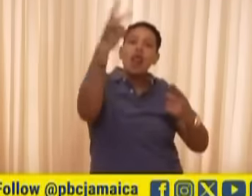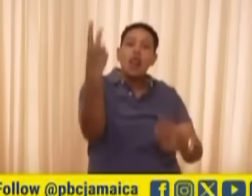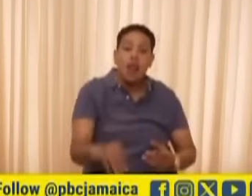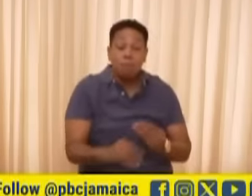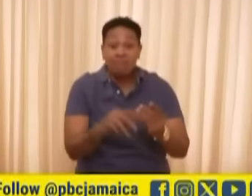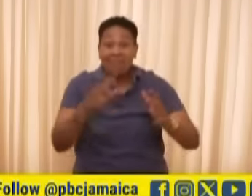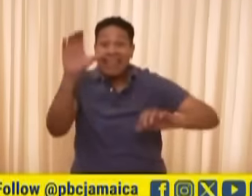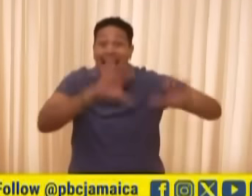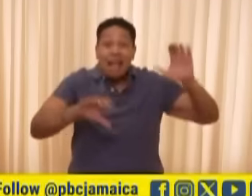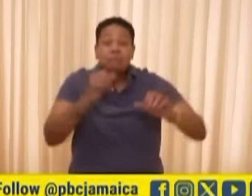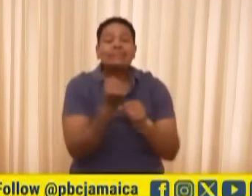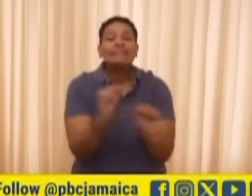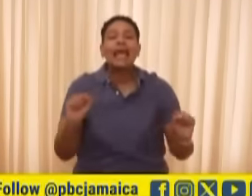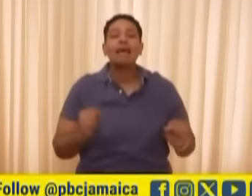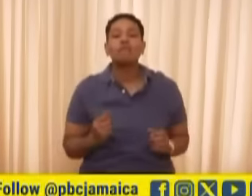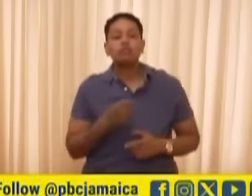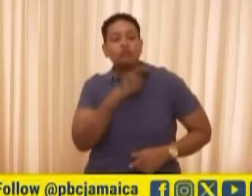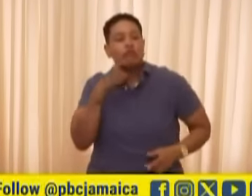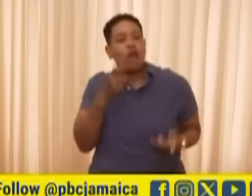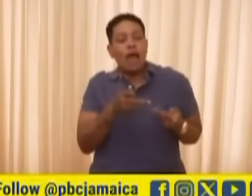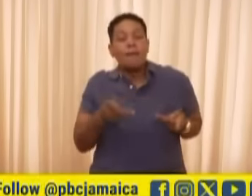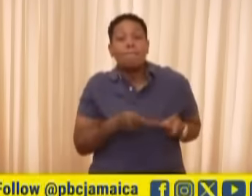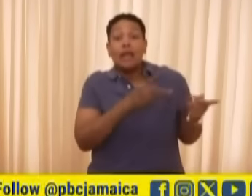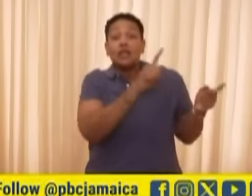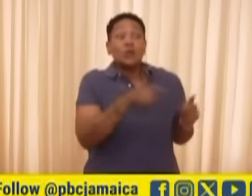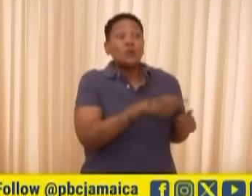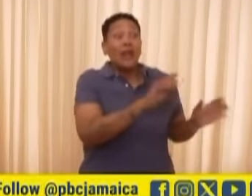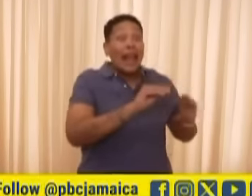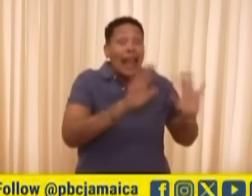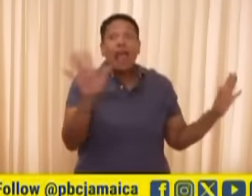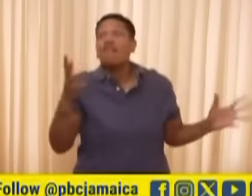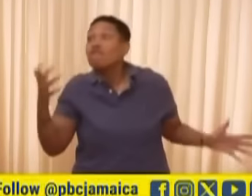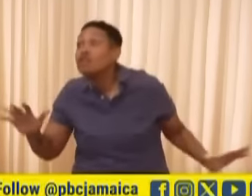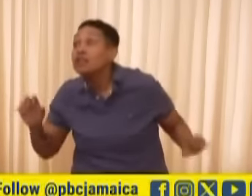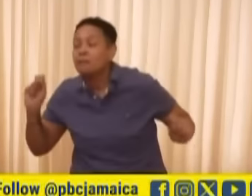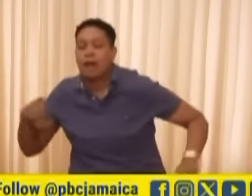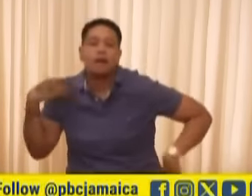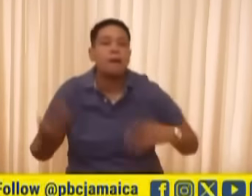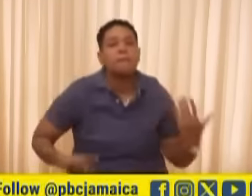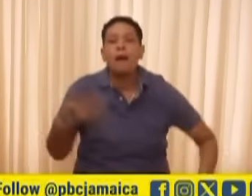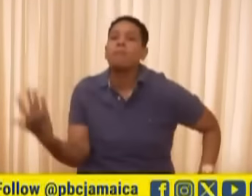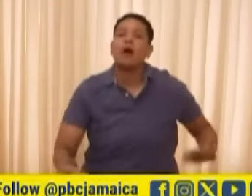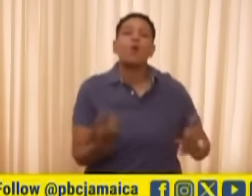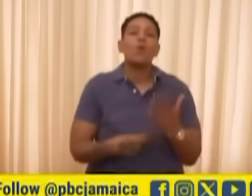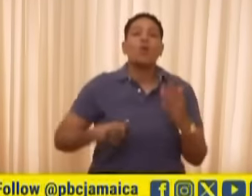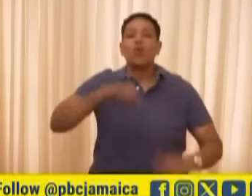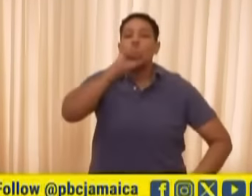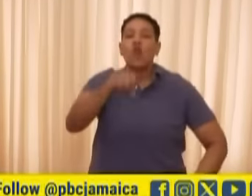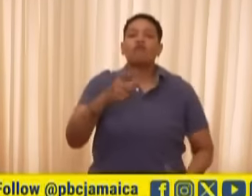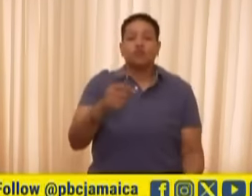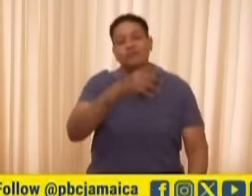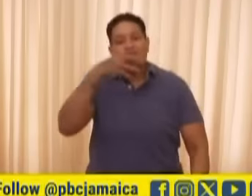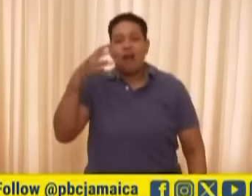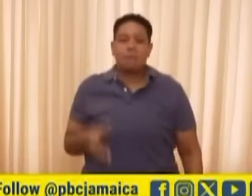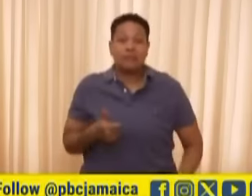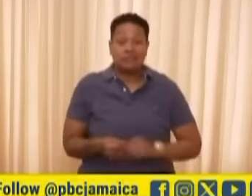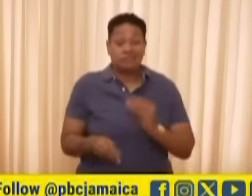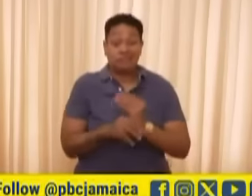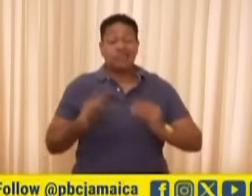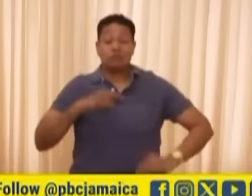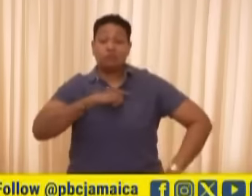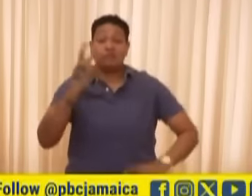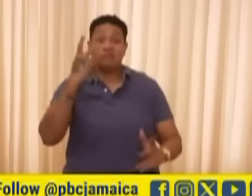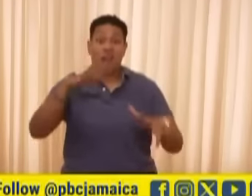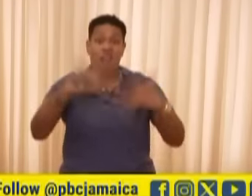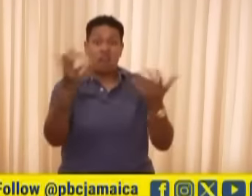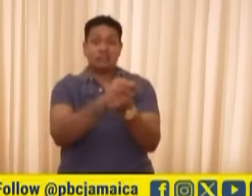so that when it is clear, you can get out there and you can get back to what we love to do. Additionally, we saw a lot